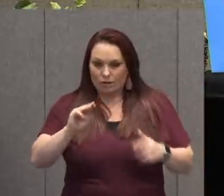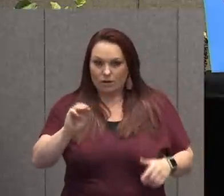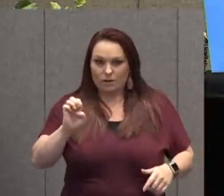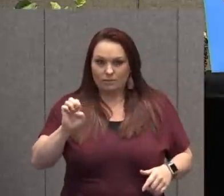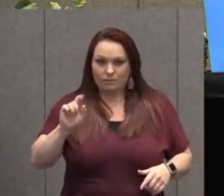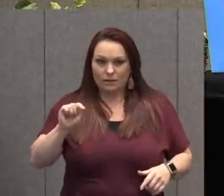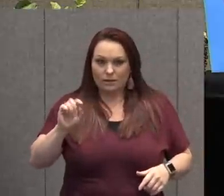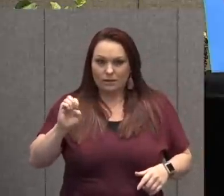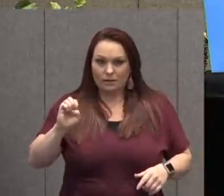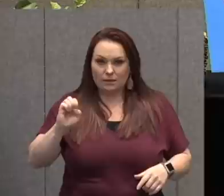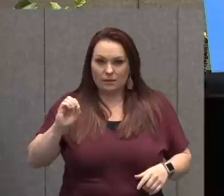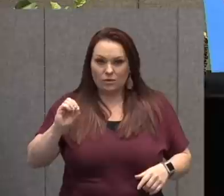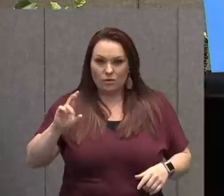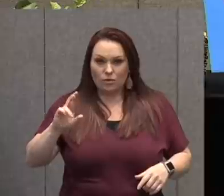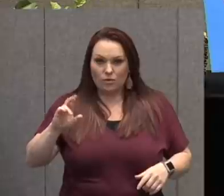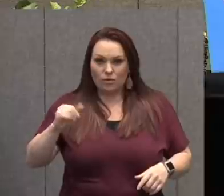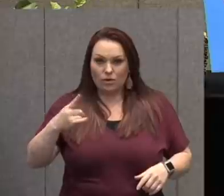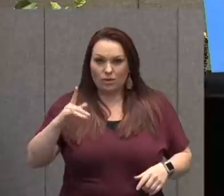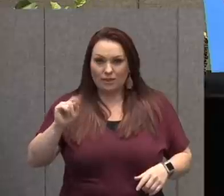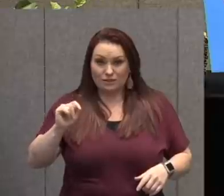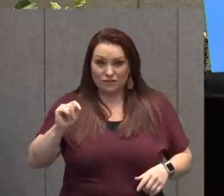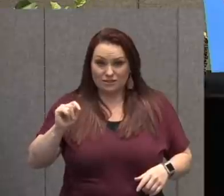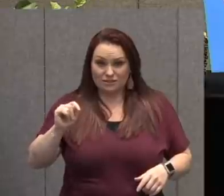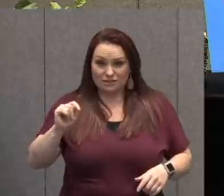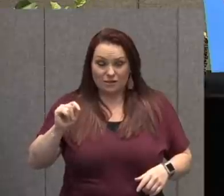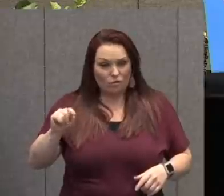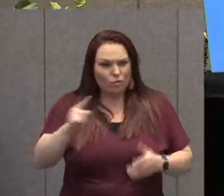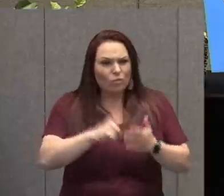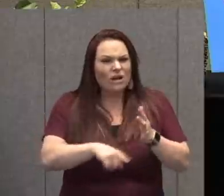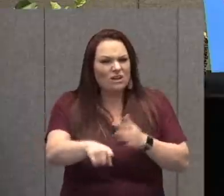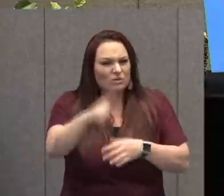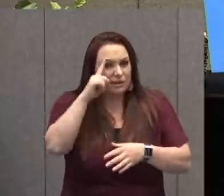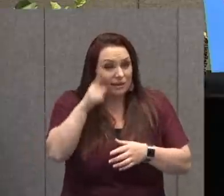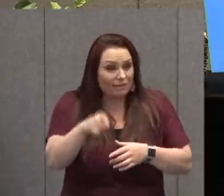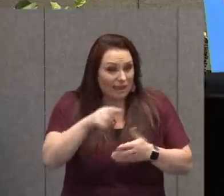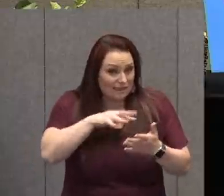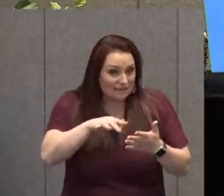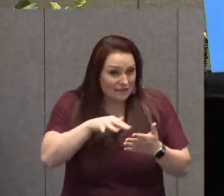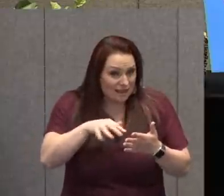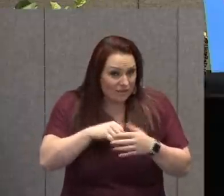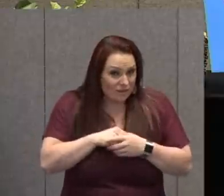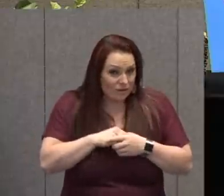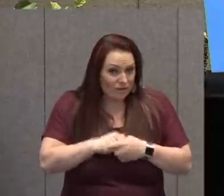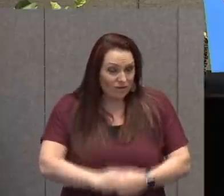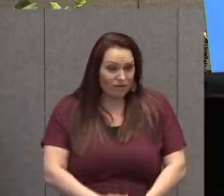meteorologist? What do you think a meteorologist studies? Ooh, that's a hard one.